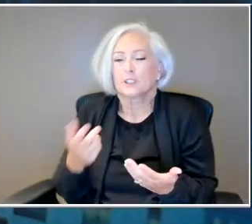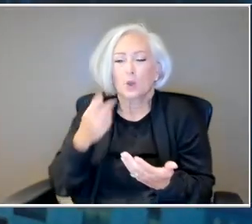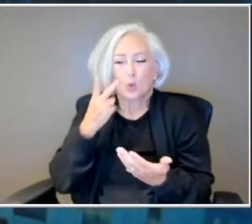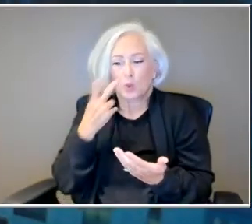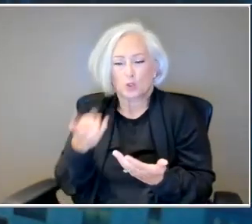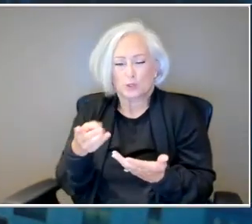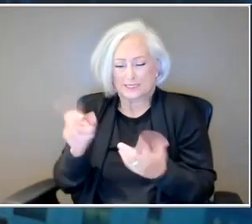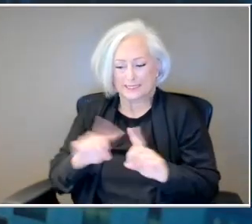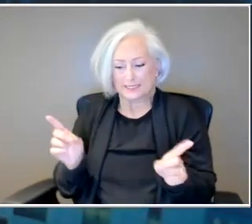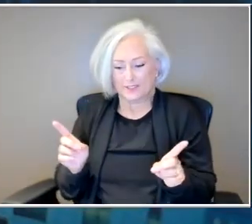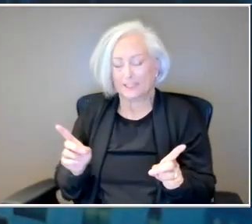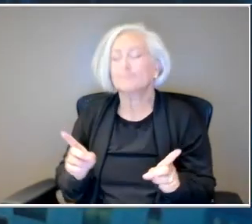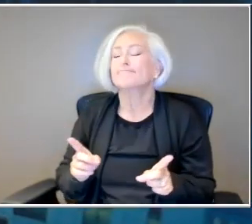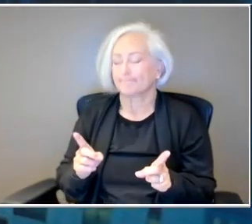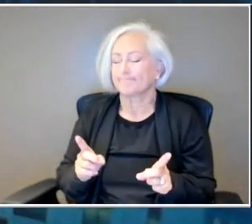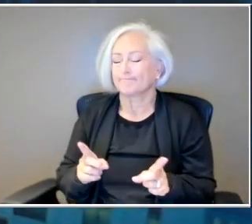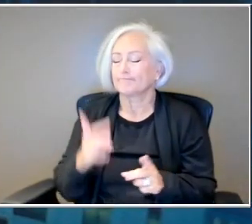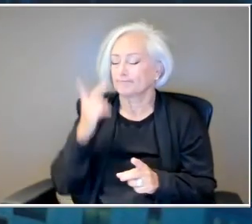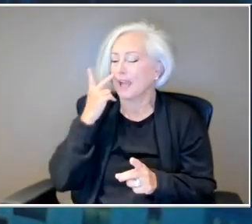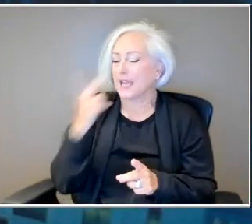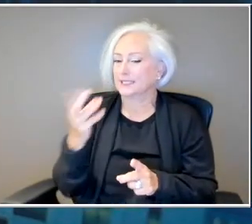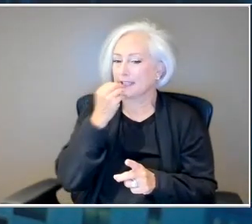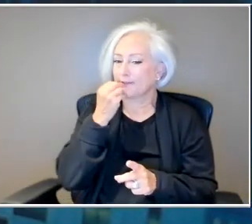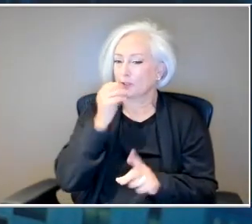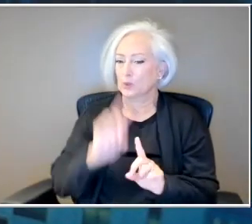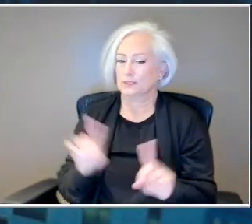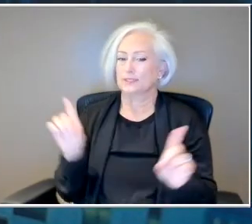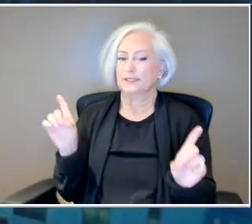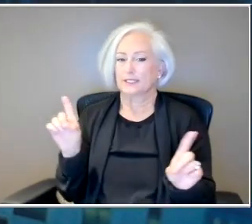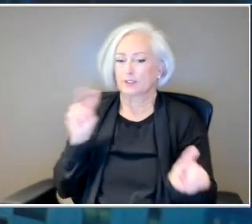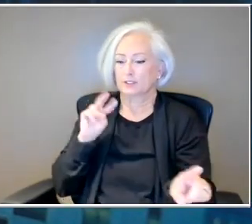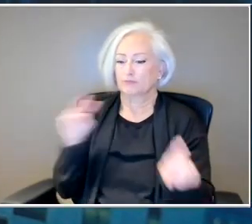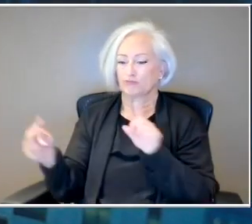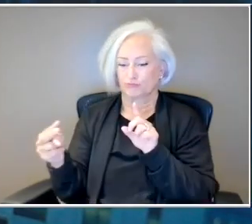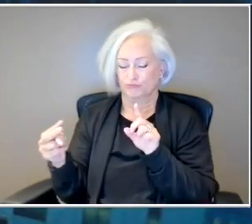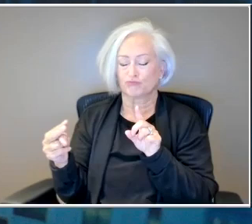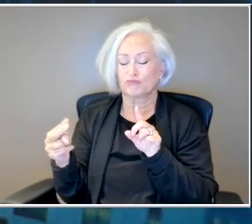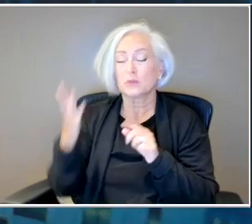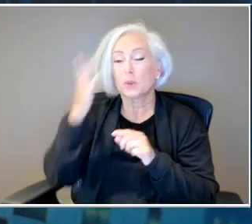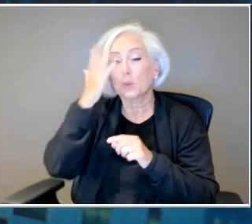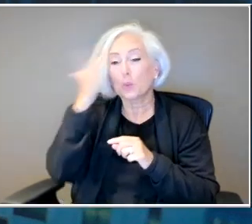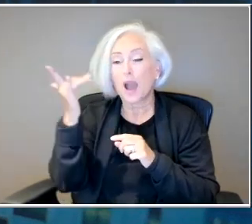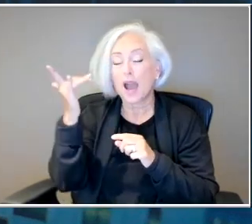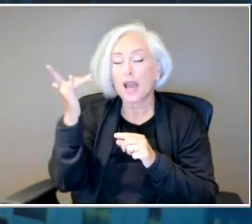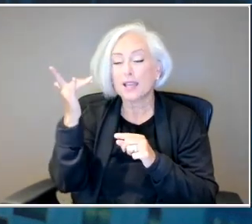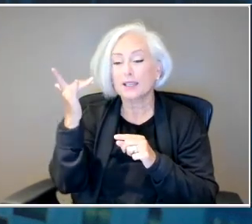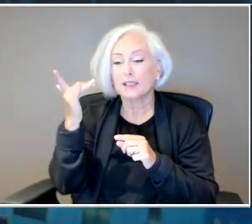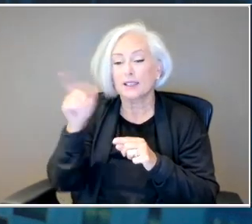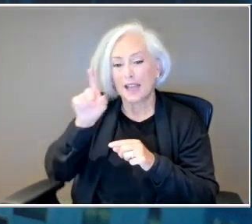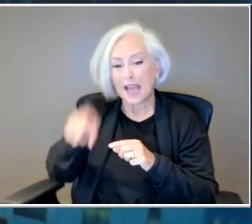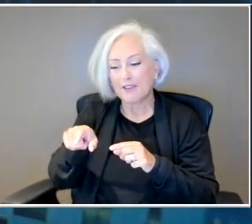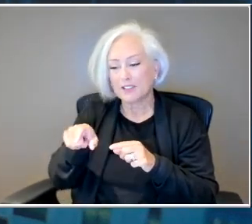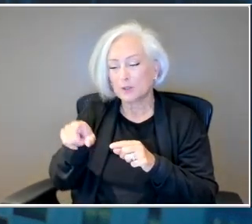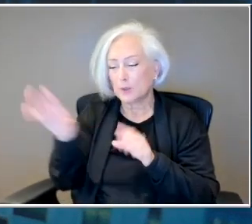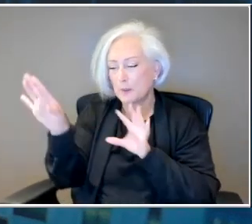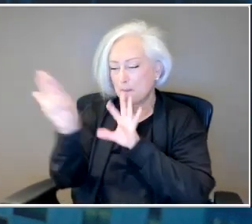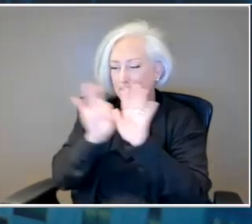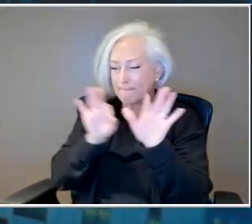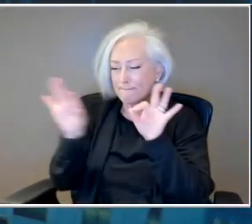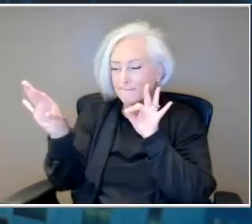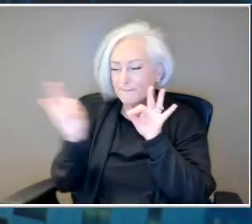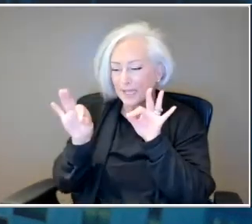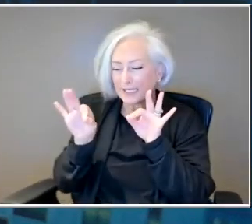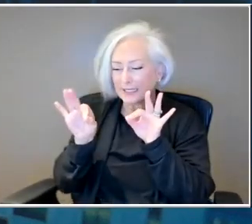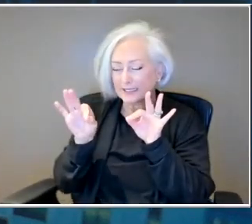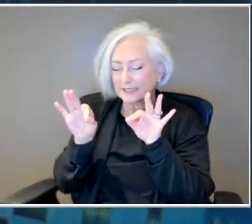food differently in that it's important. I have to be more selective, because I